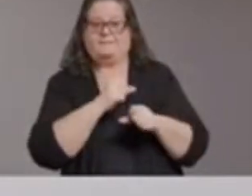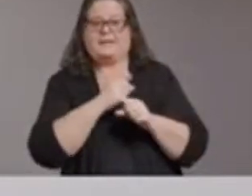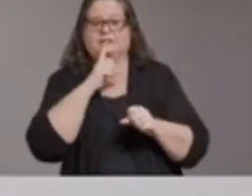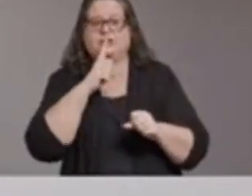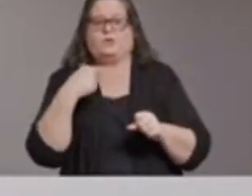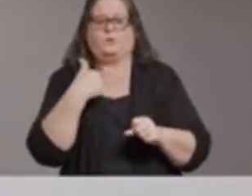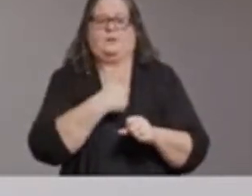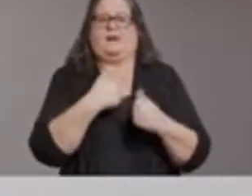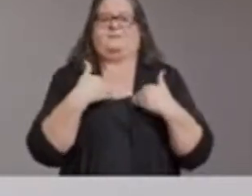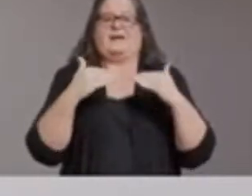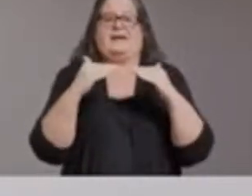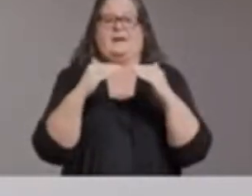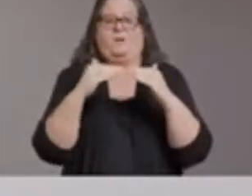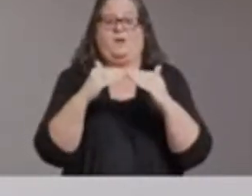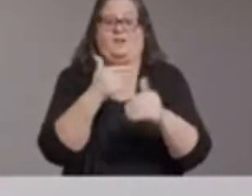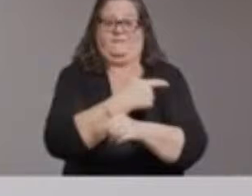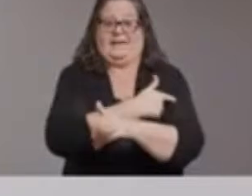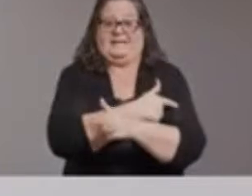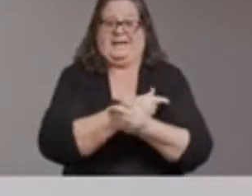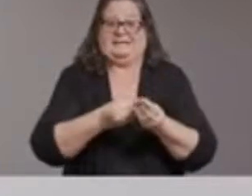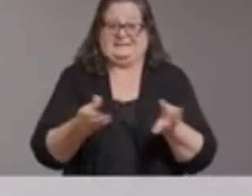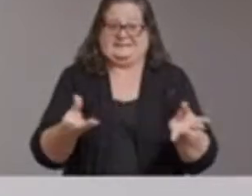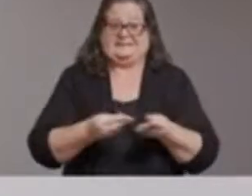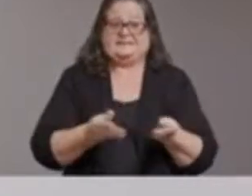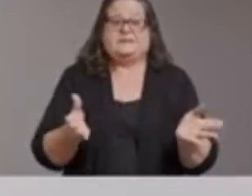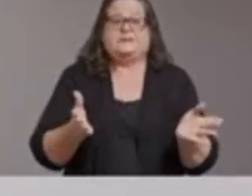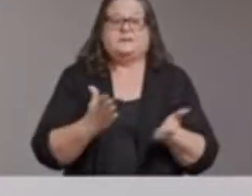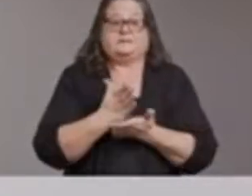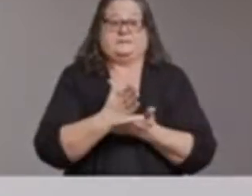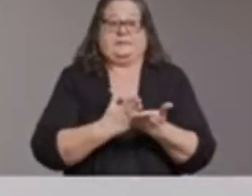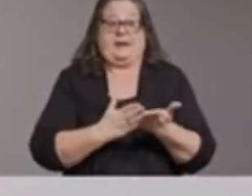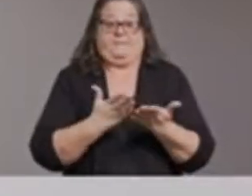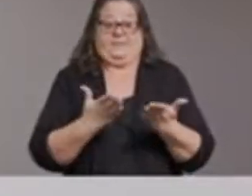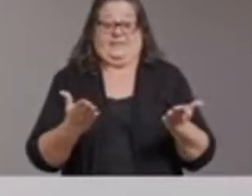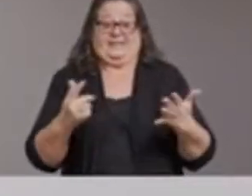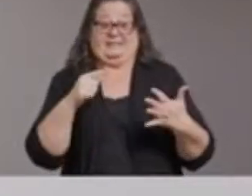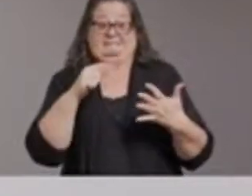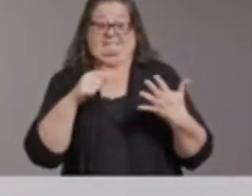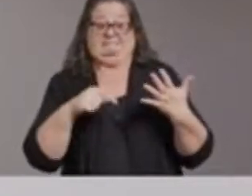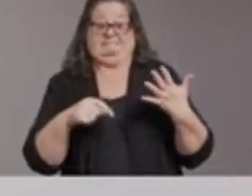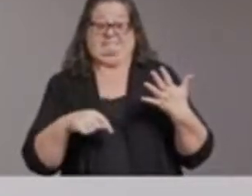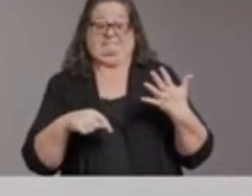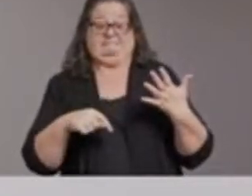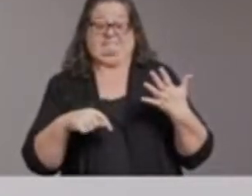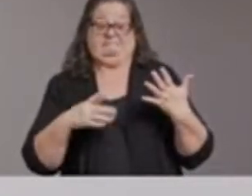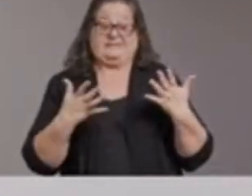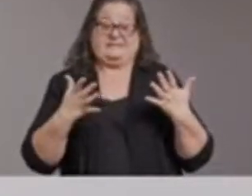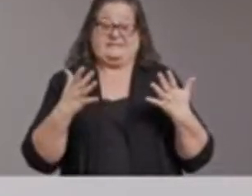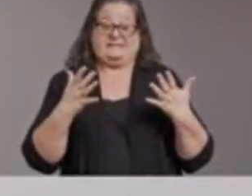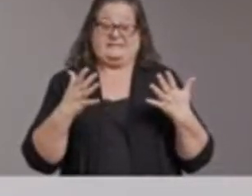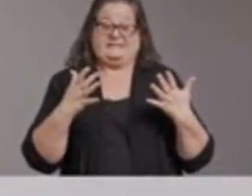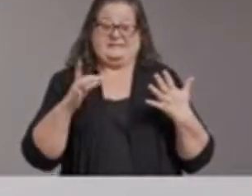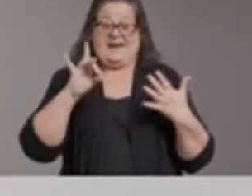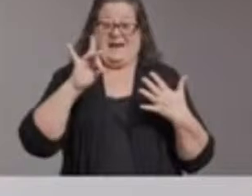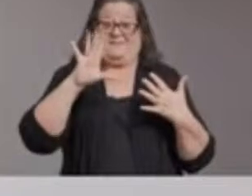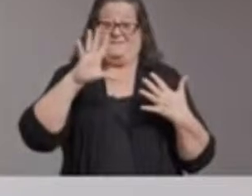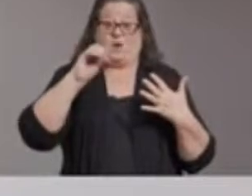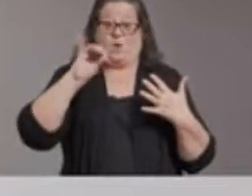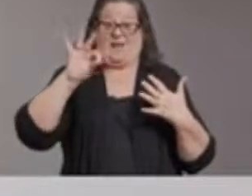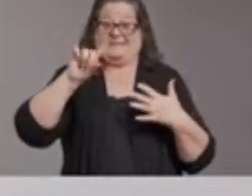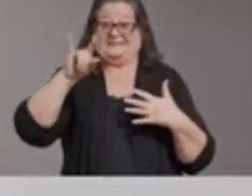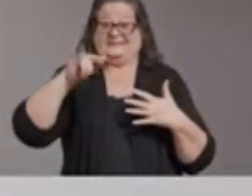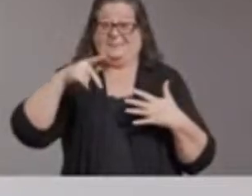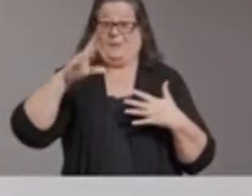be some of the things that we've been doing in the community. So like our 85009 pilot, we